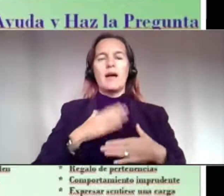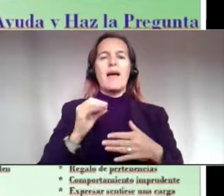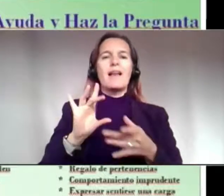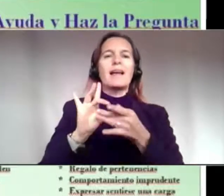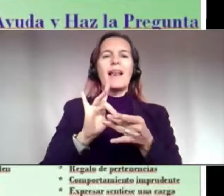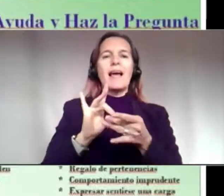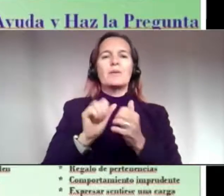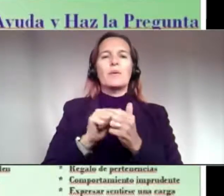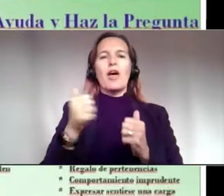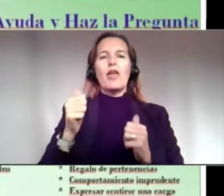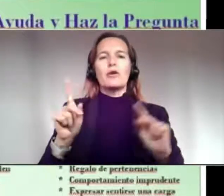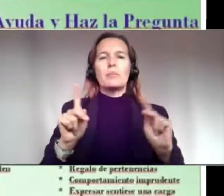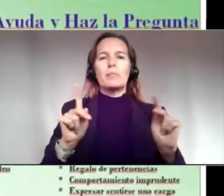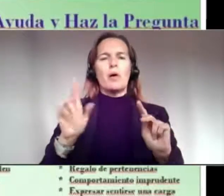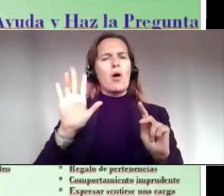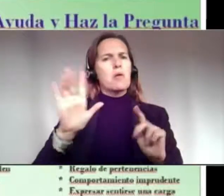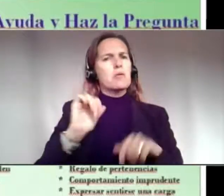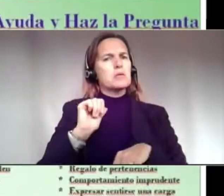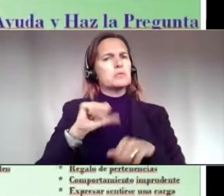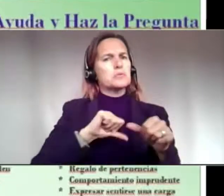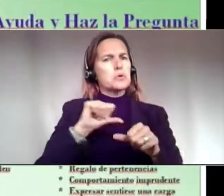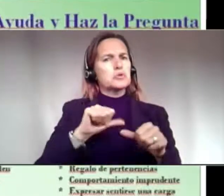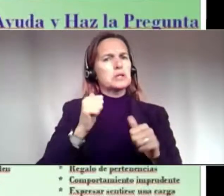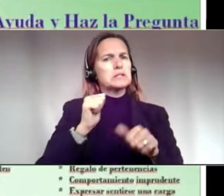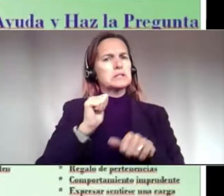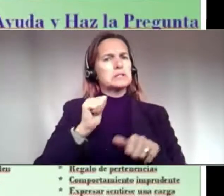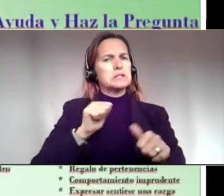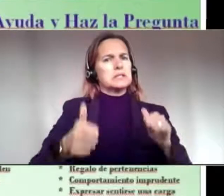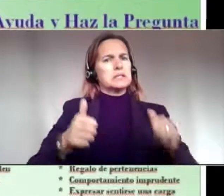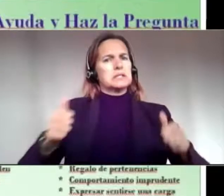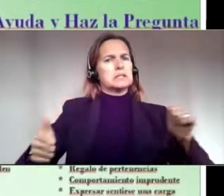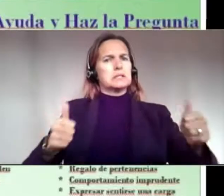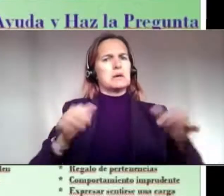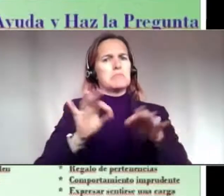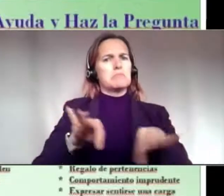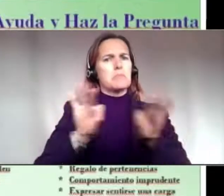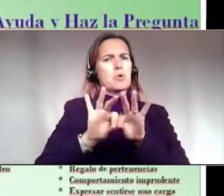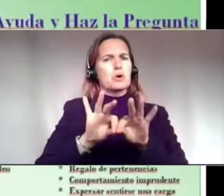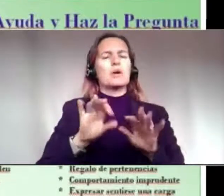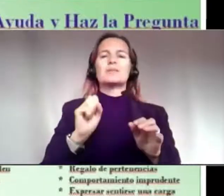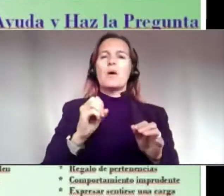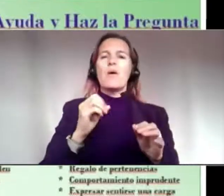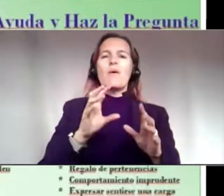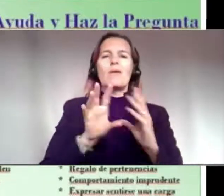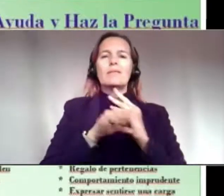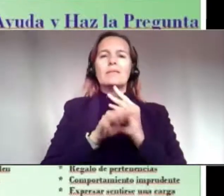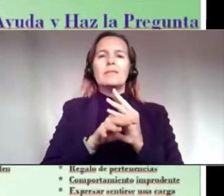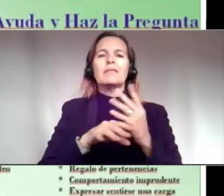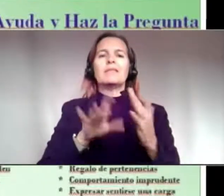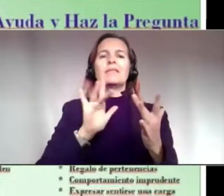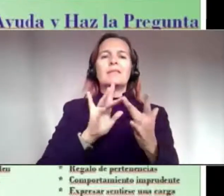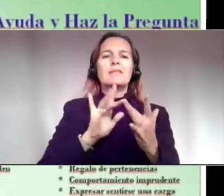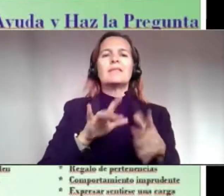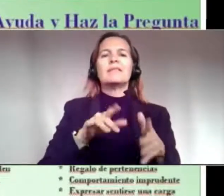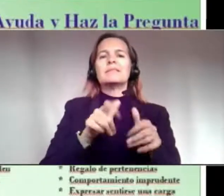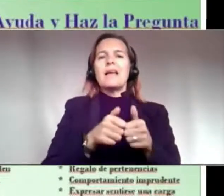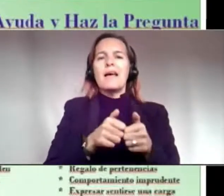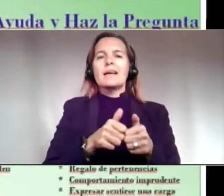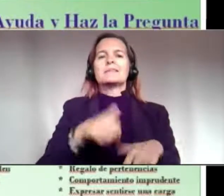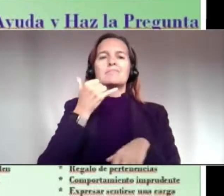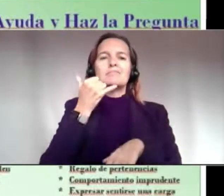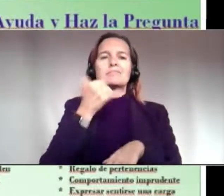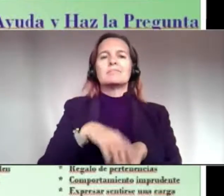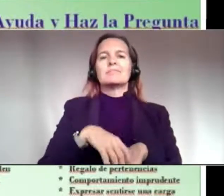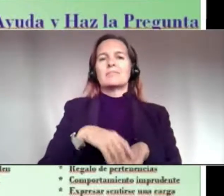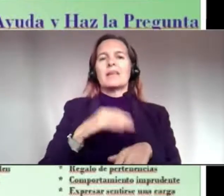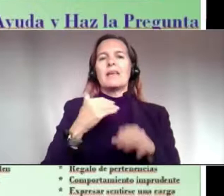social distancing, so we really recommend contacting by phone, text, online platforms, or email; taking a break from